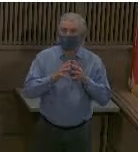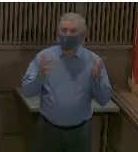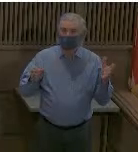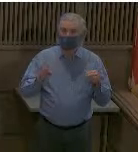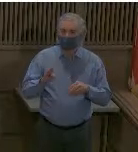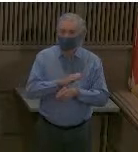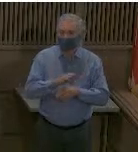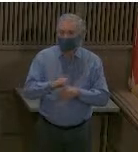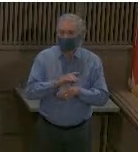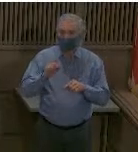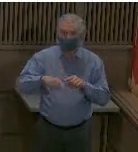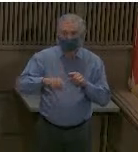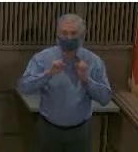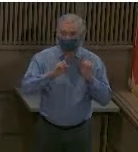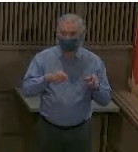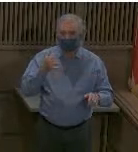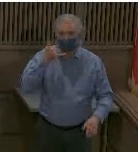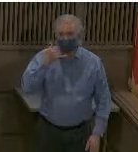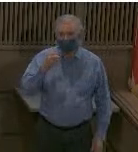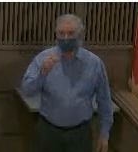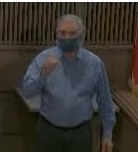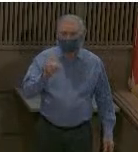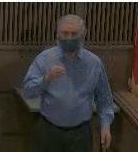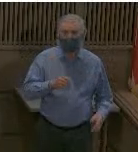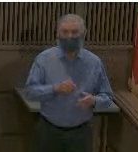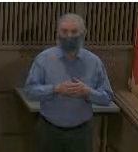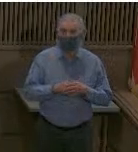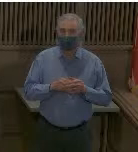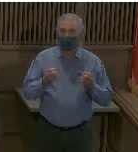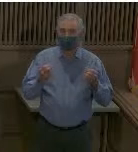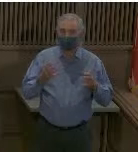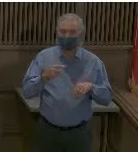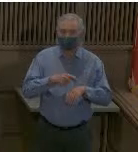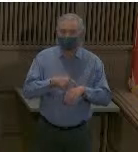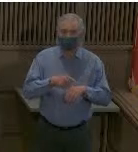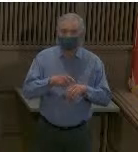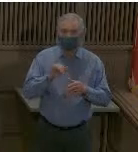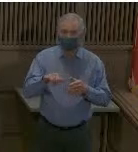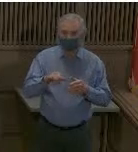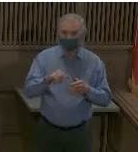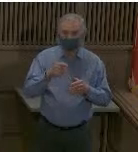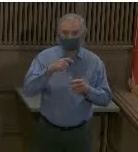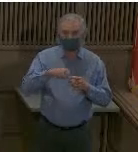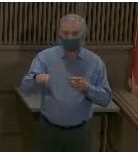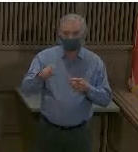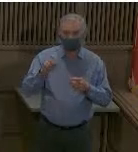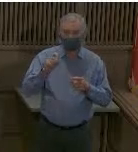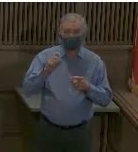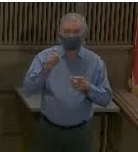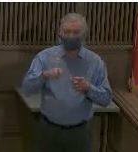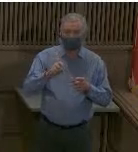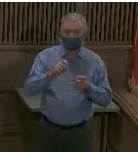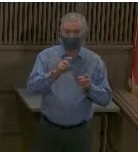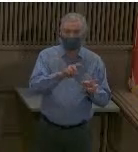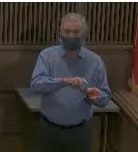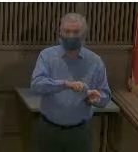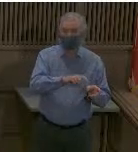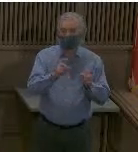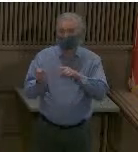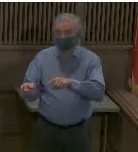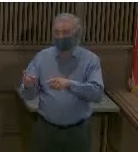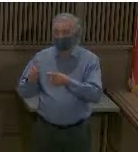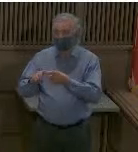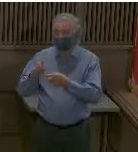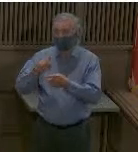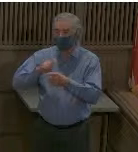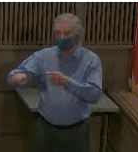answer the phones, so those calls in many cases will trip over to the call center line. So for now, if you will